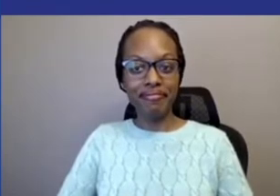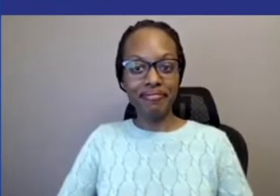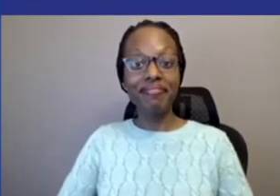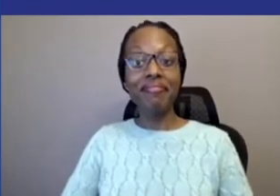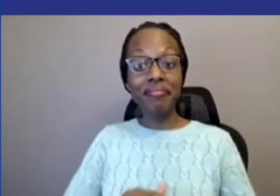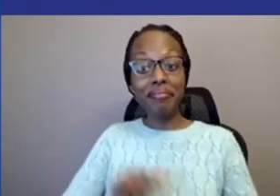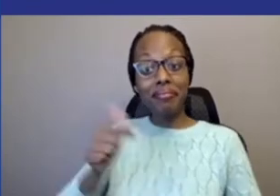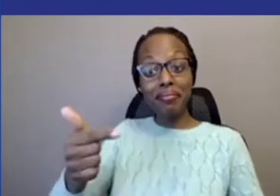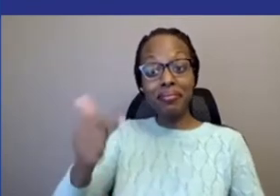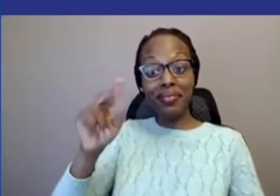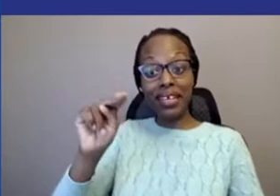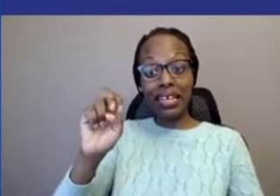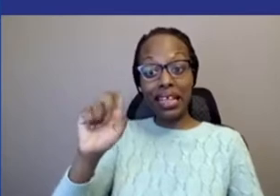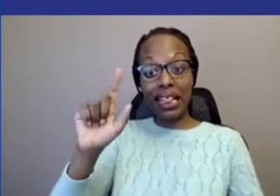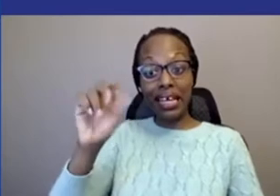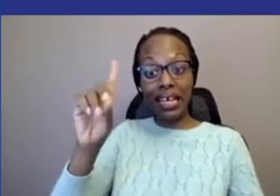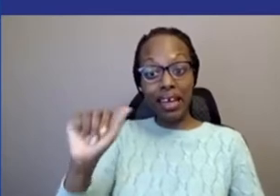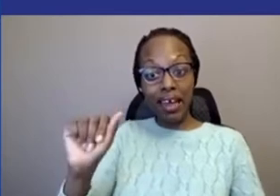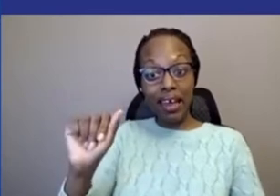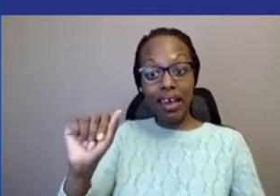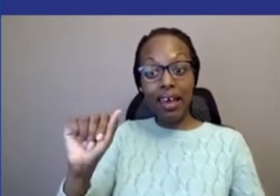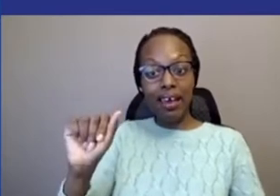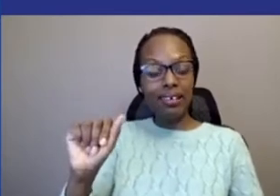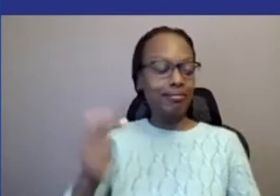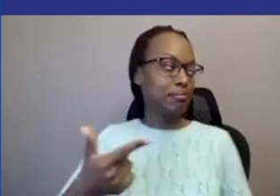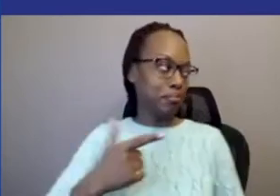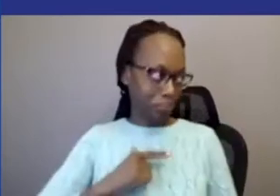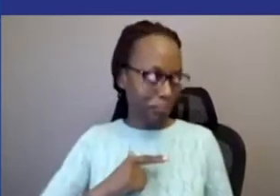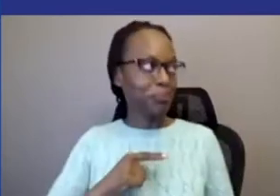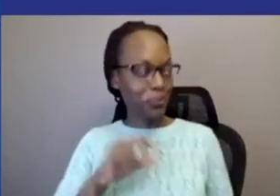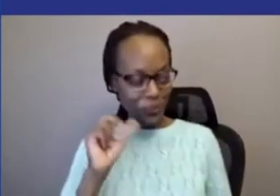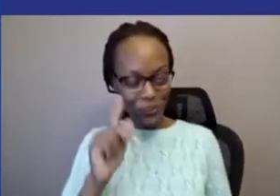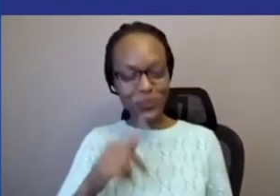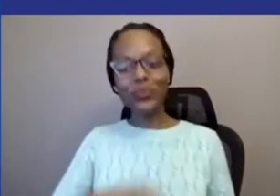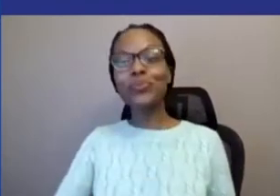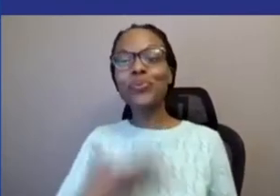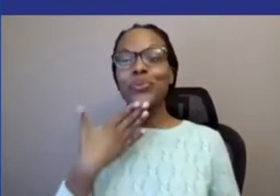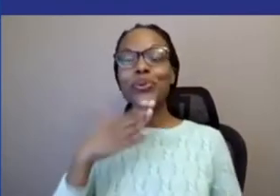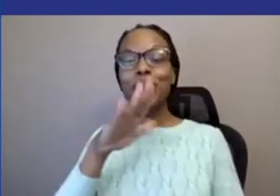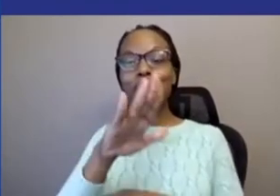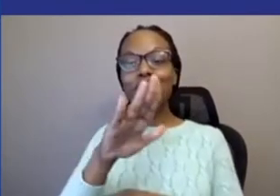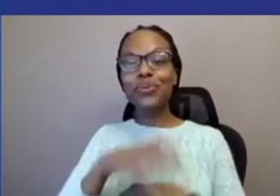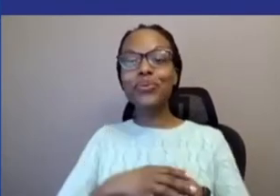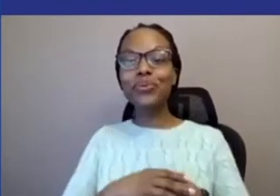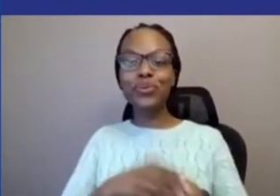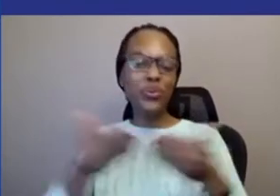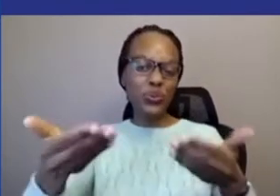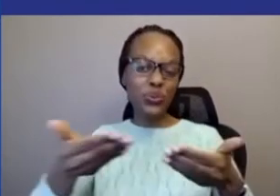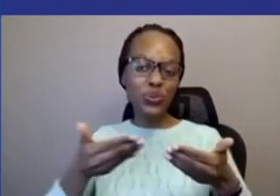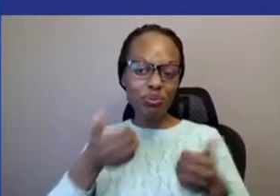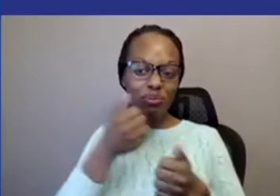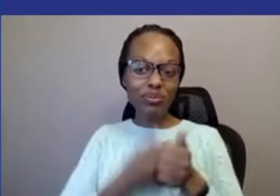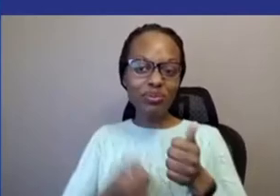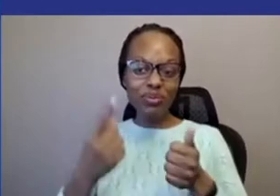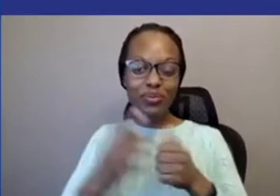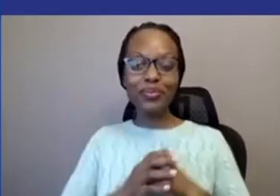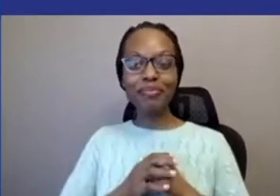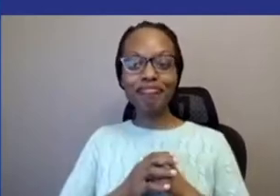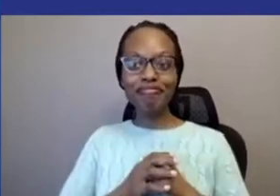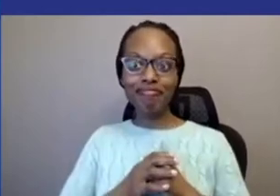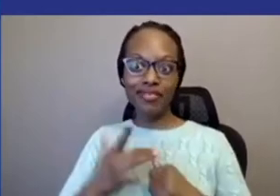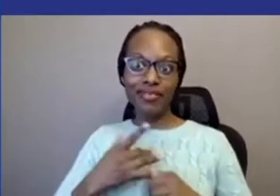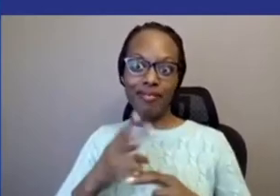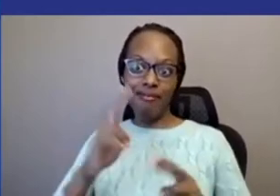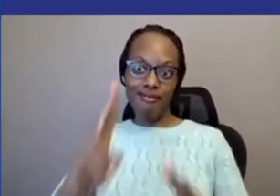Nelida, you want to share with us your background? Yes. Good afternoon. Welcome, everyone. I'm honored to be